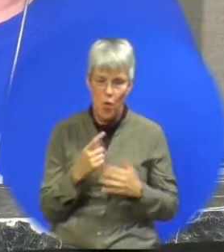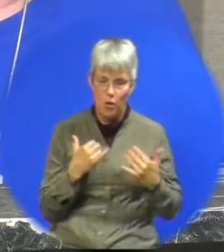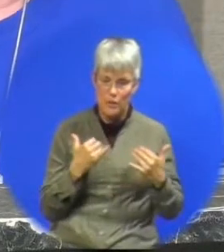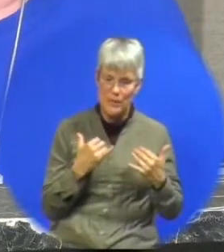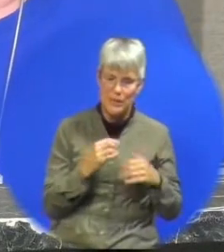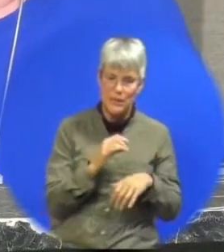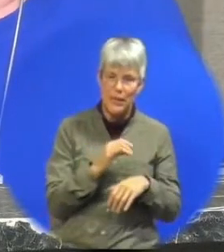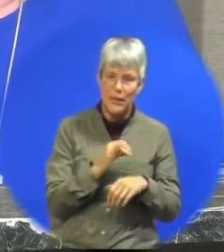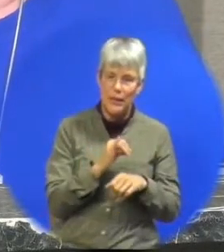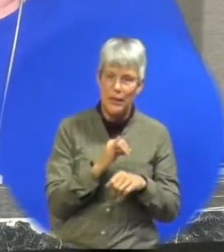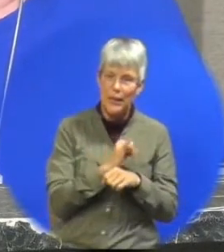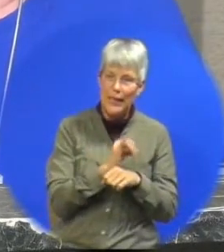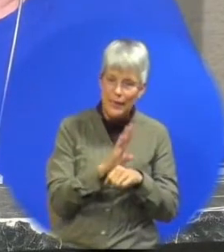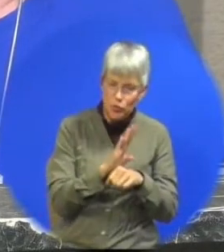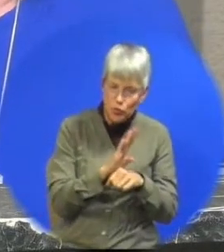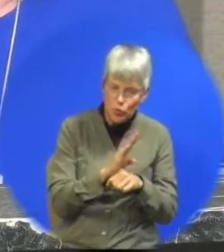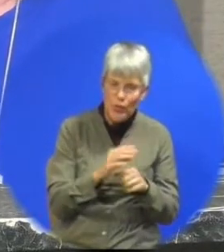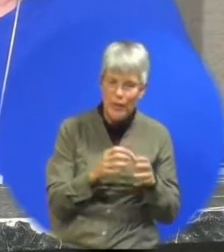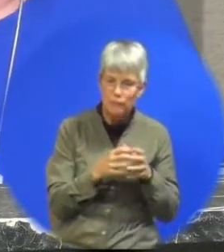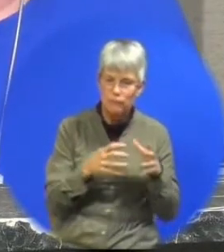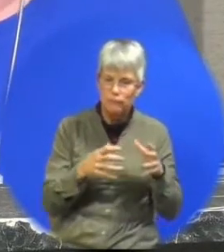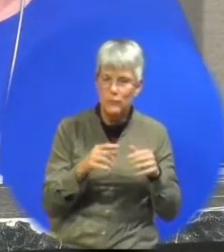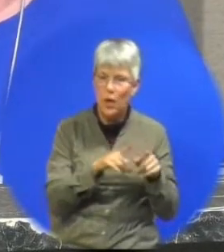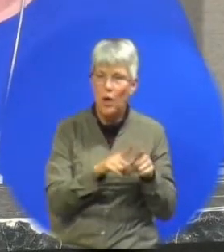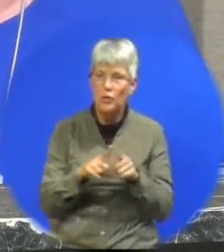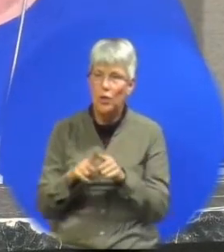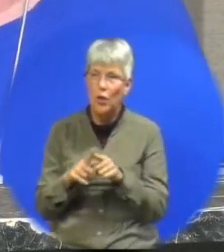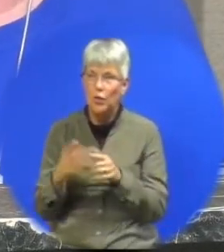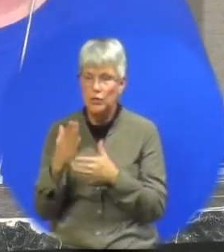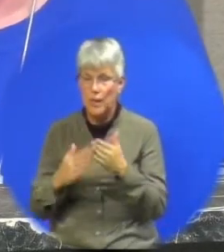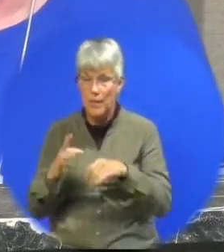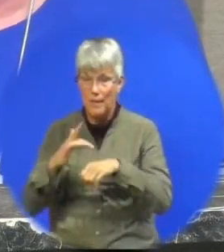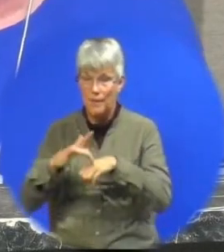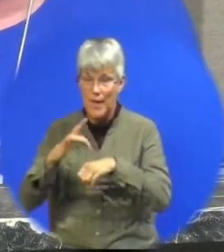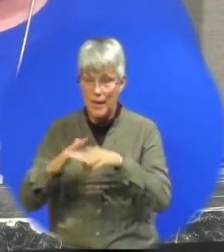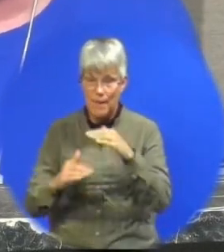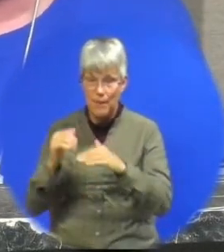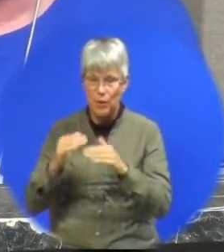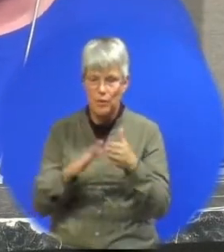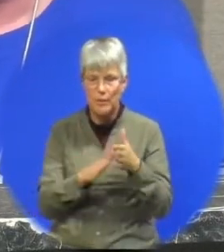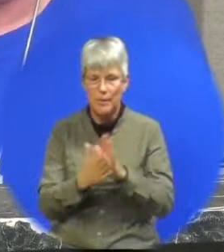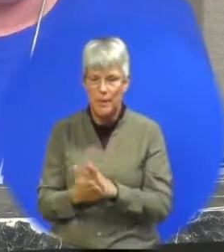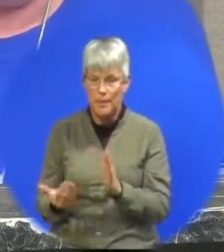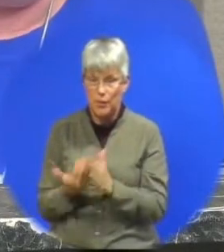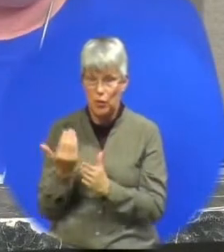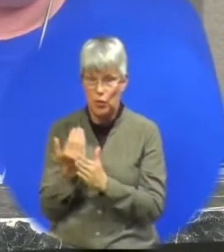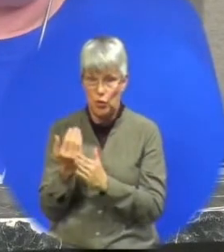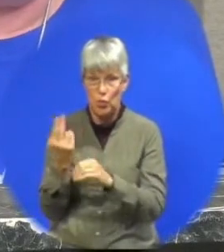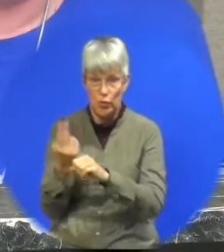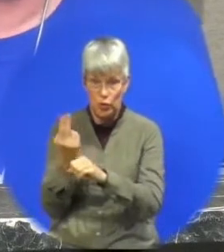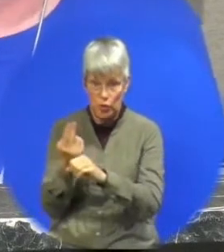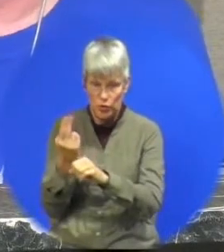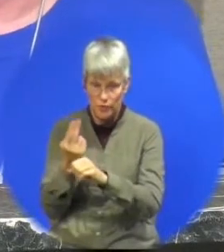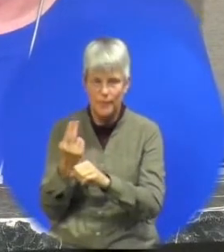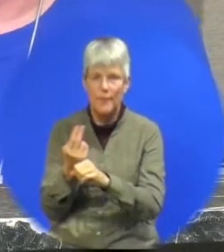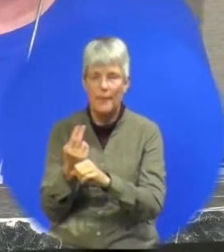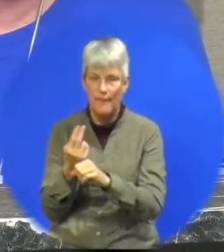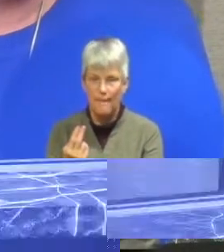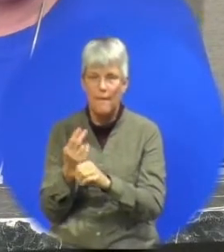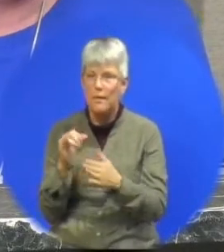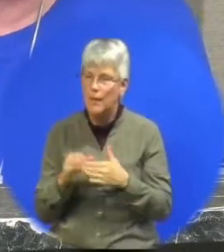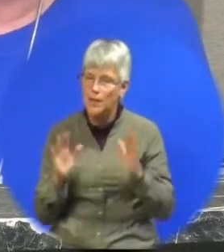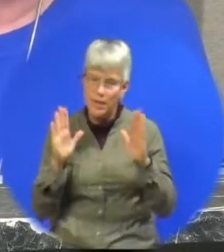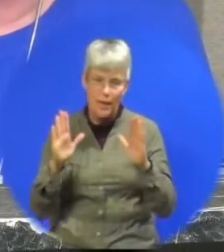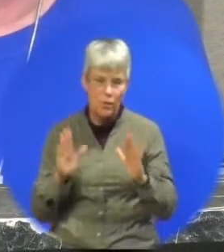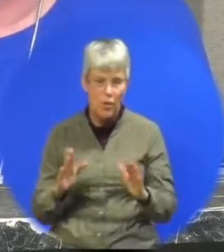also upfit some vacant buildings and turn them into a new use. It's been a great